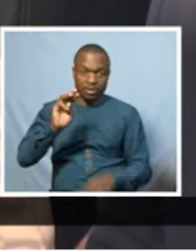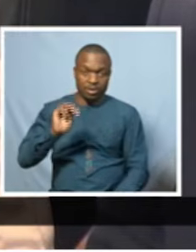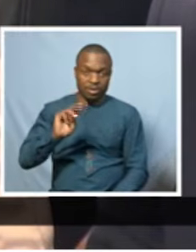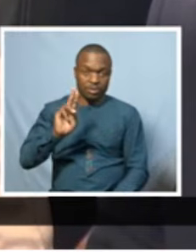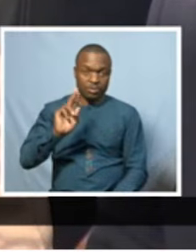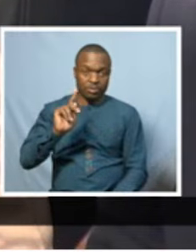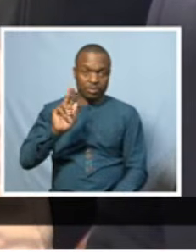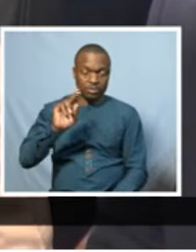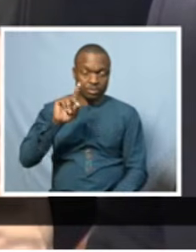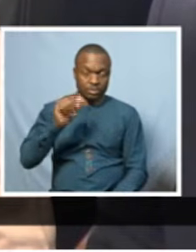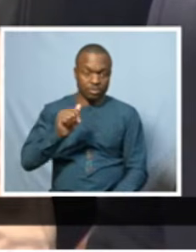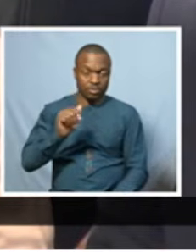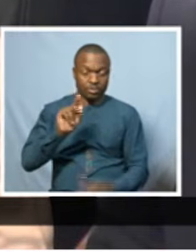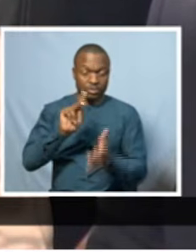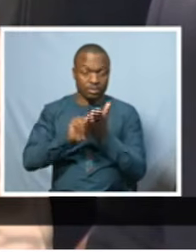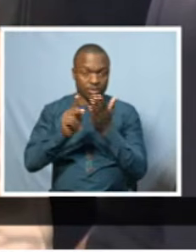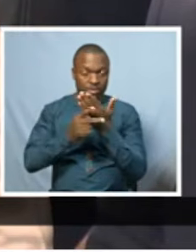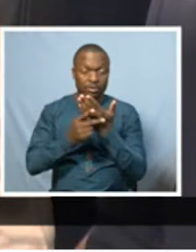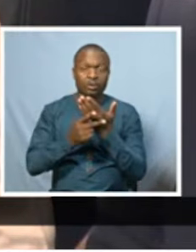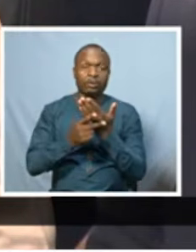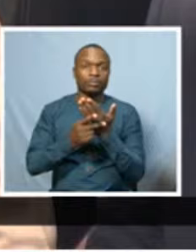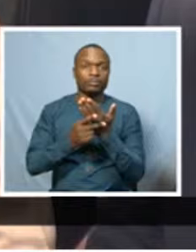and Luwingu Road.